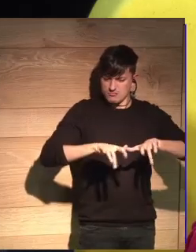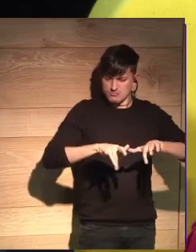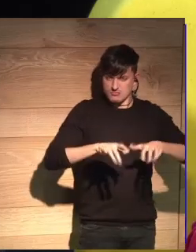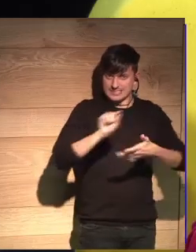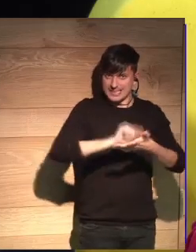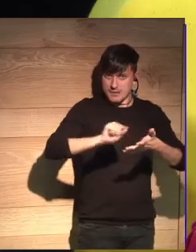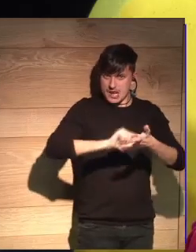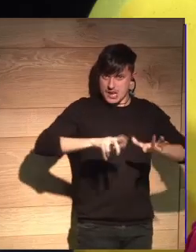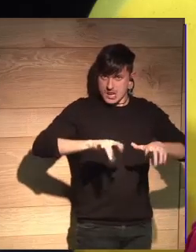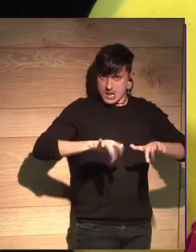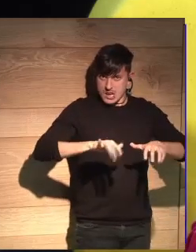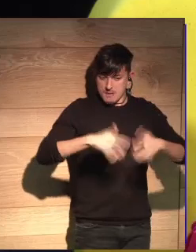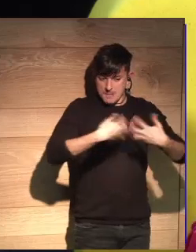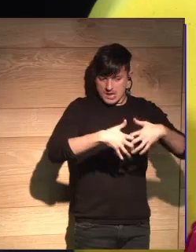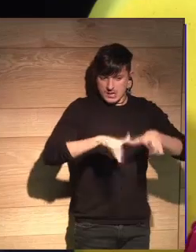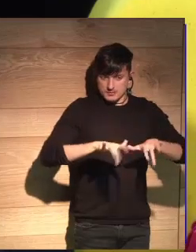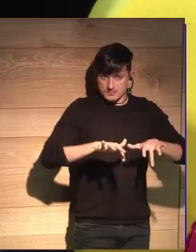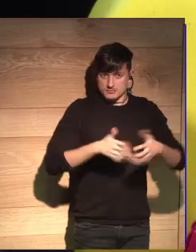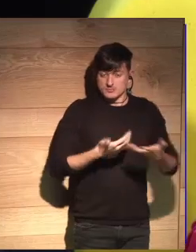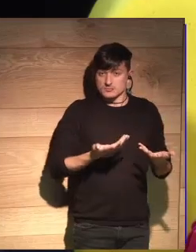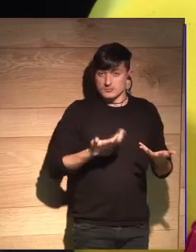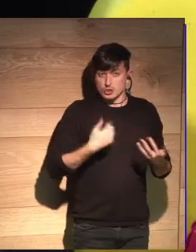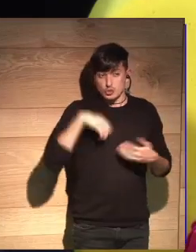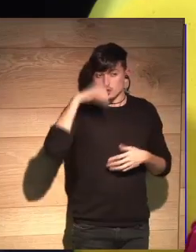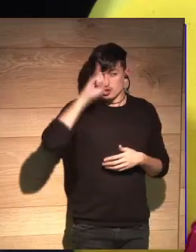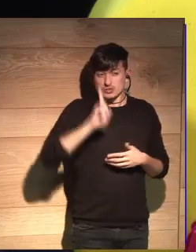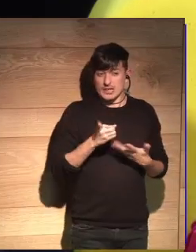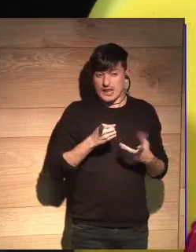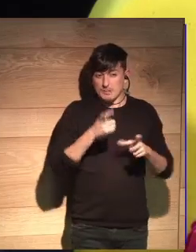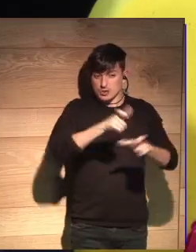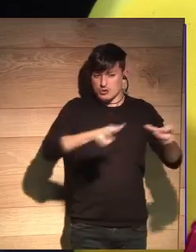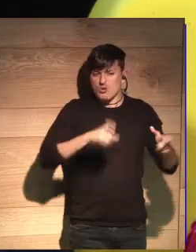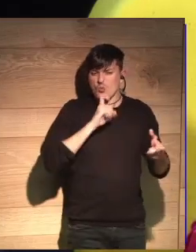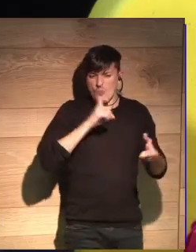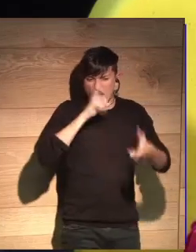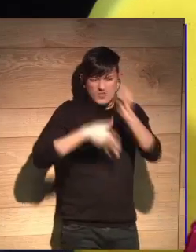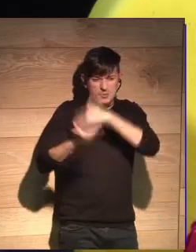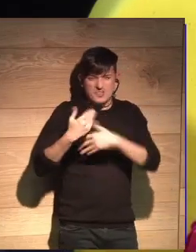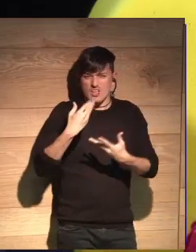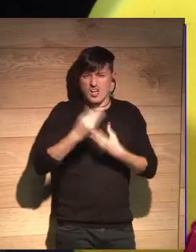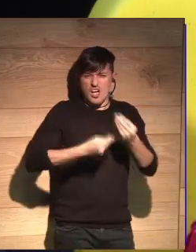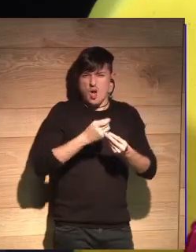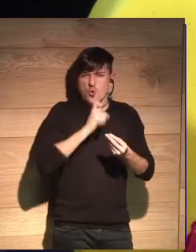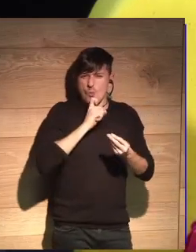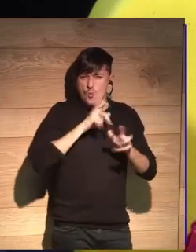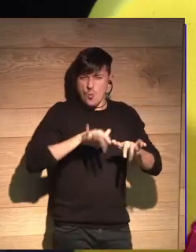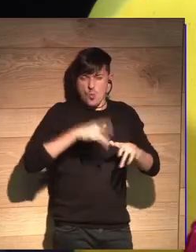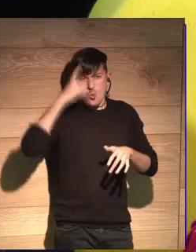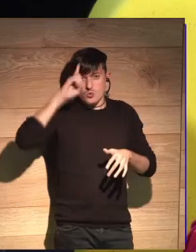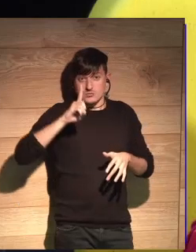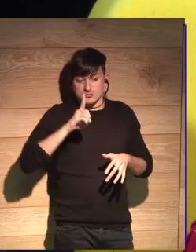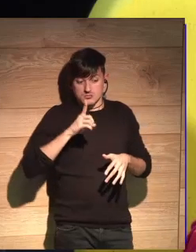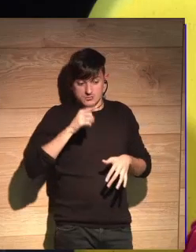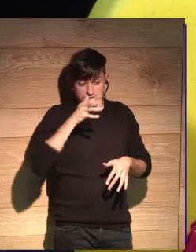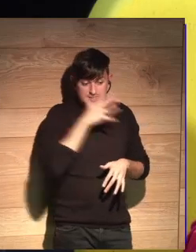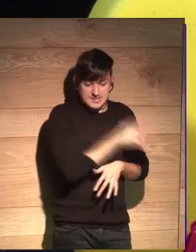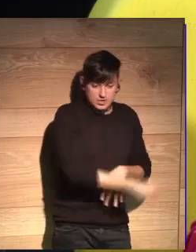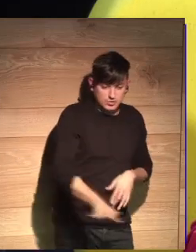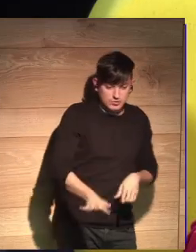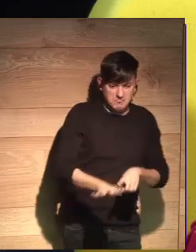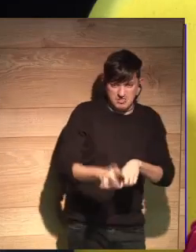people who actually manage to use them for something real. And no doubt, kids of today would say, "Oh, Anders, you didn't talk to your